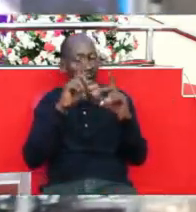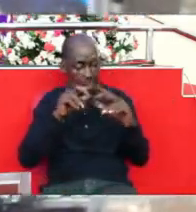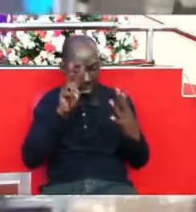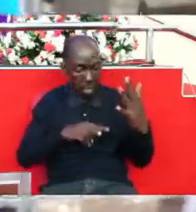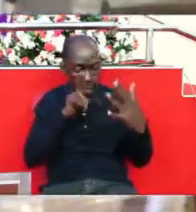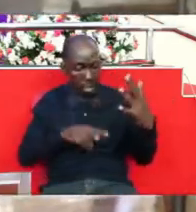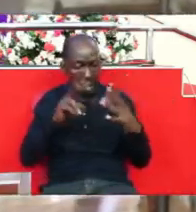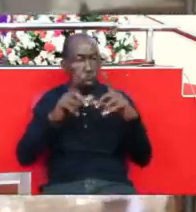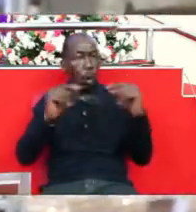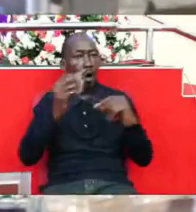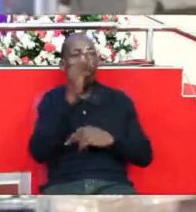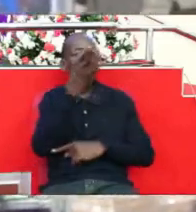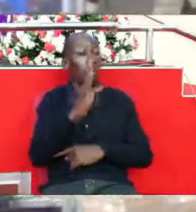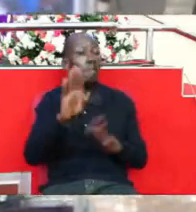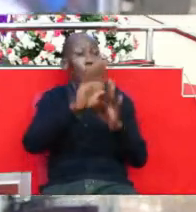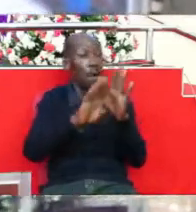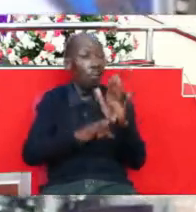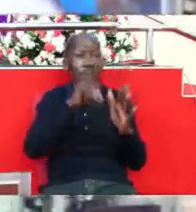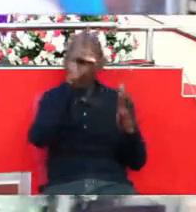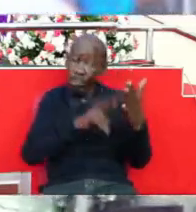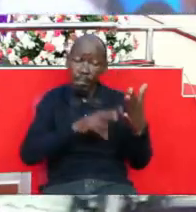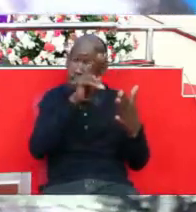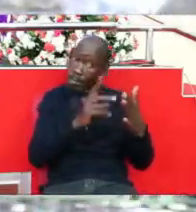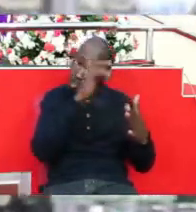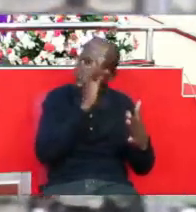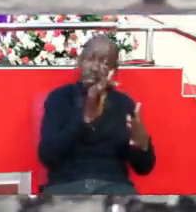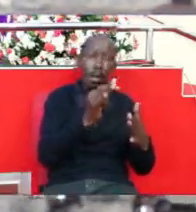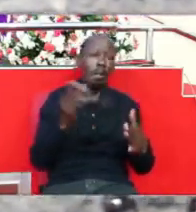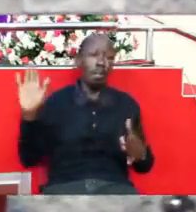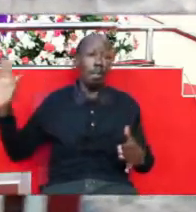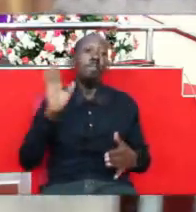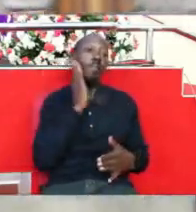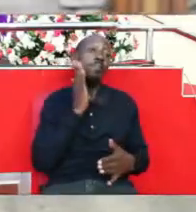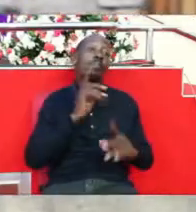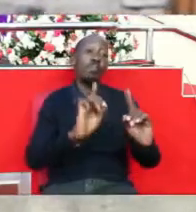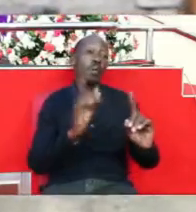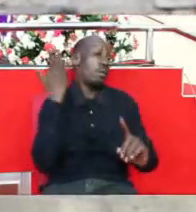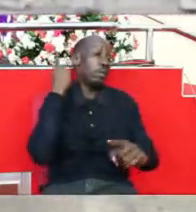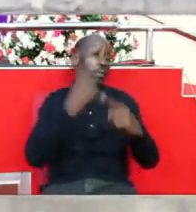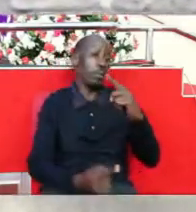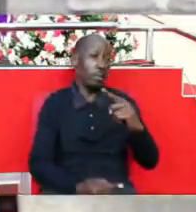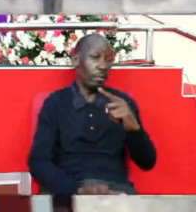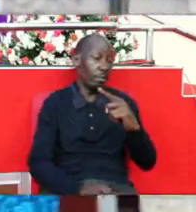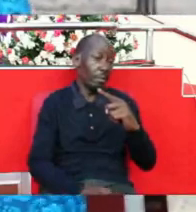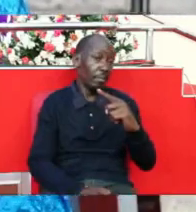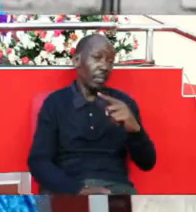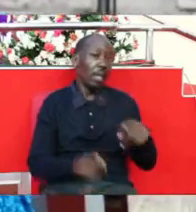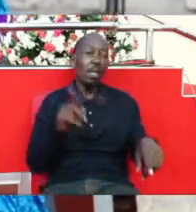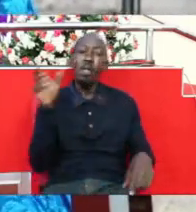Sharti ukuwe msomaji wa neno la Mungu kumaanisha. My mother passed away last year. Mamangu nikampoteza mwaka uliopita. At the age